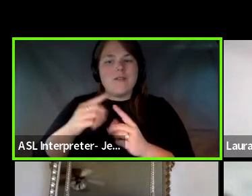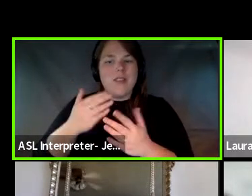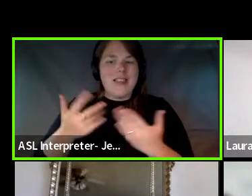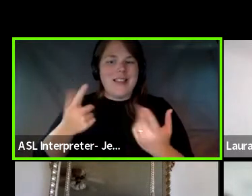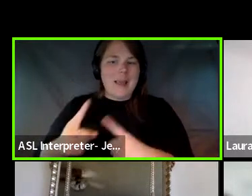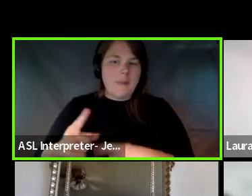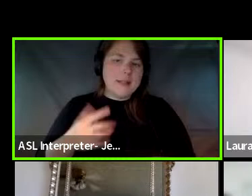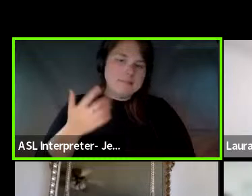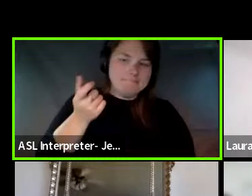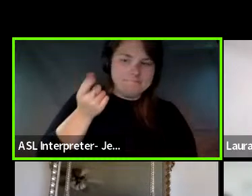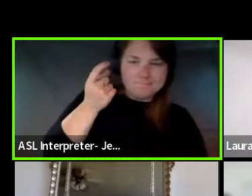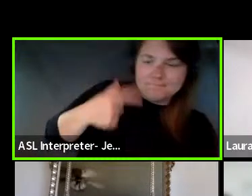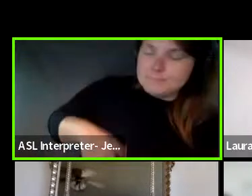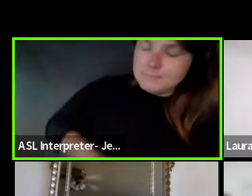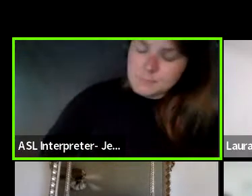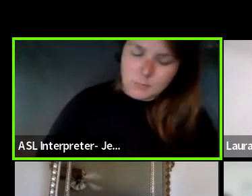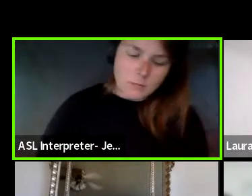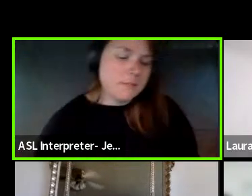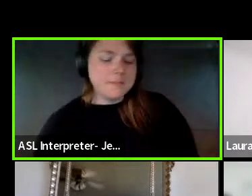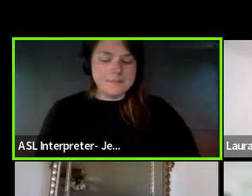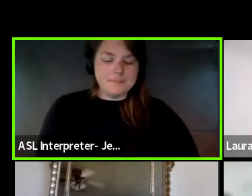depending. But